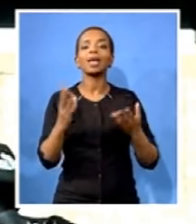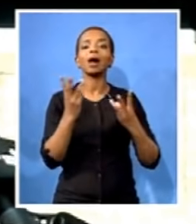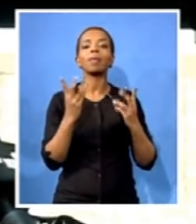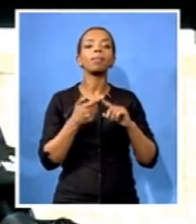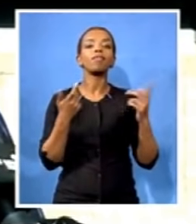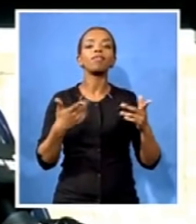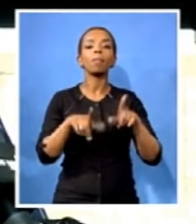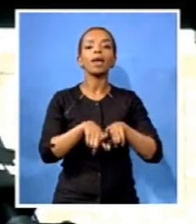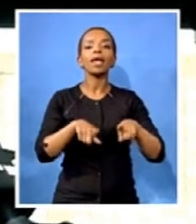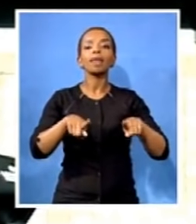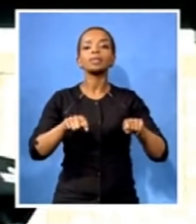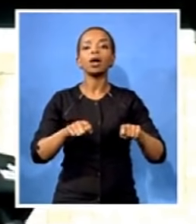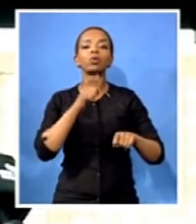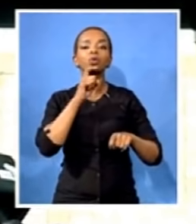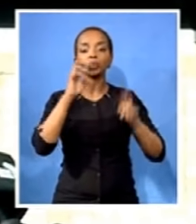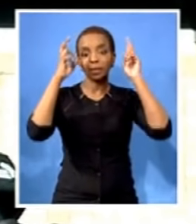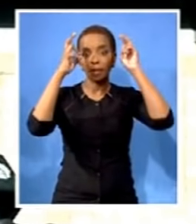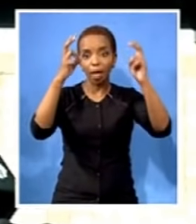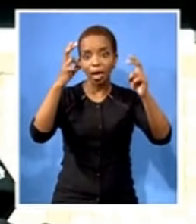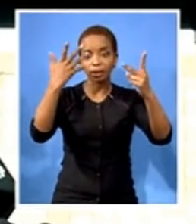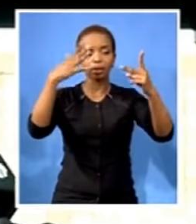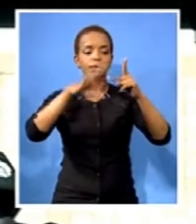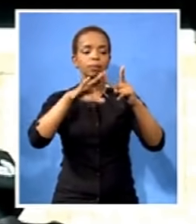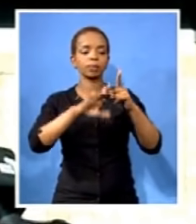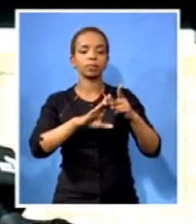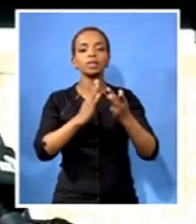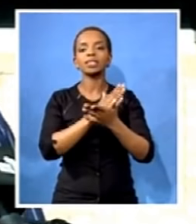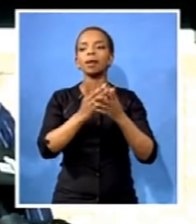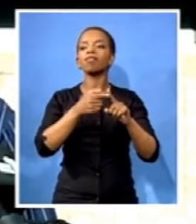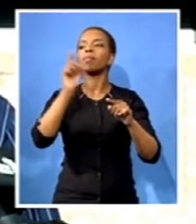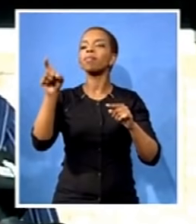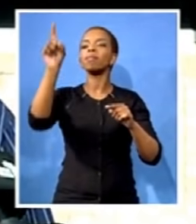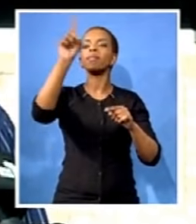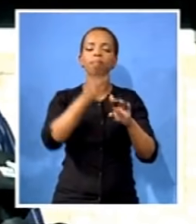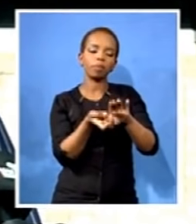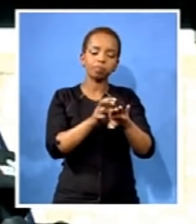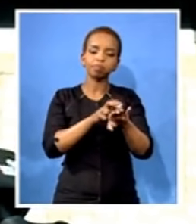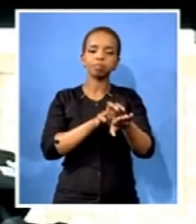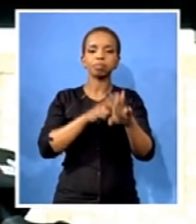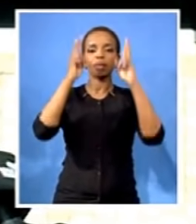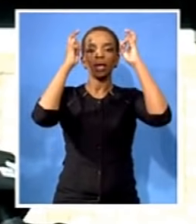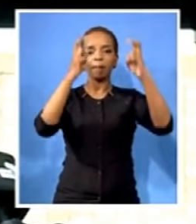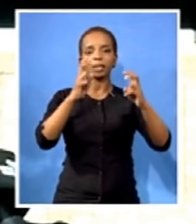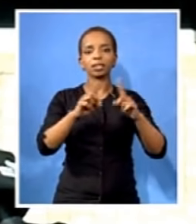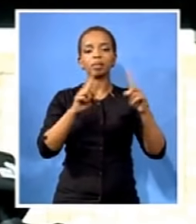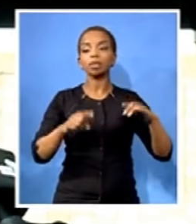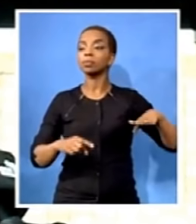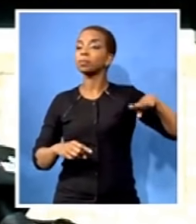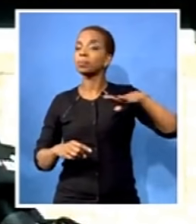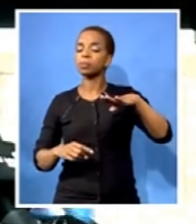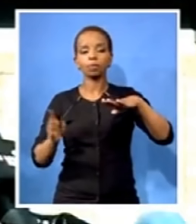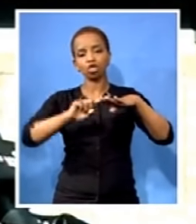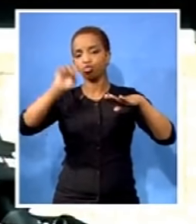people who come from elsewhere using buses, and they were stopped this past weekend. And some of them, they had to